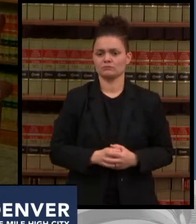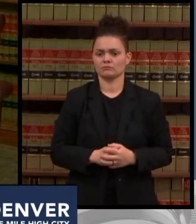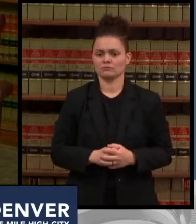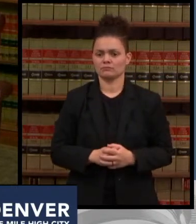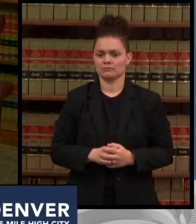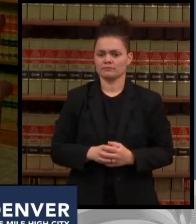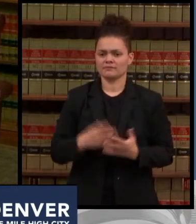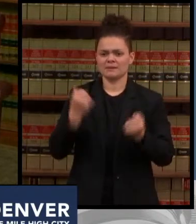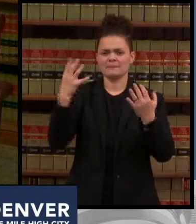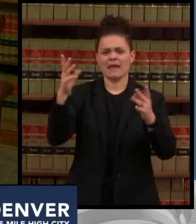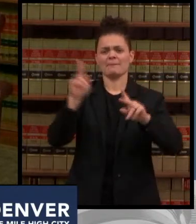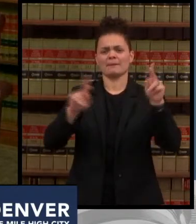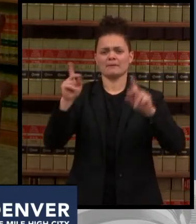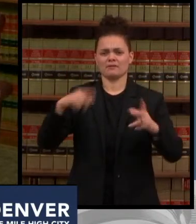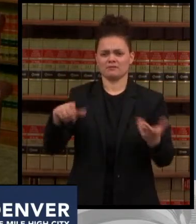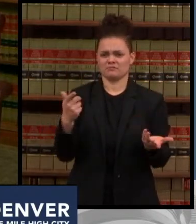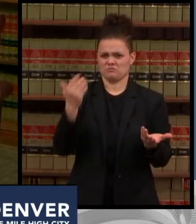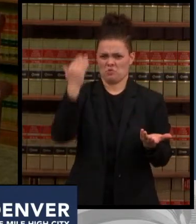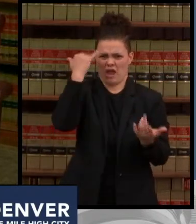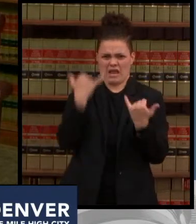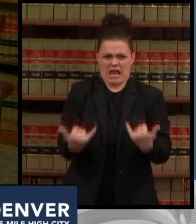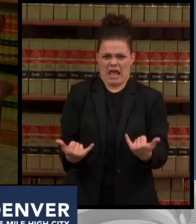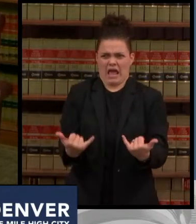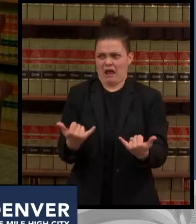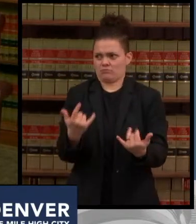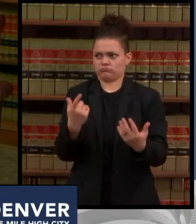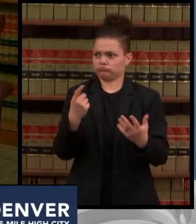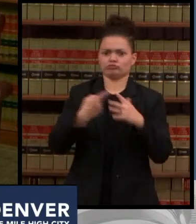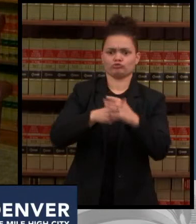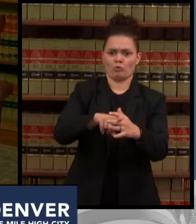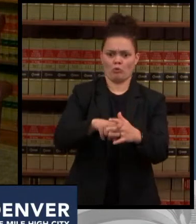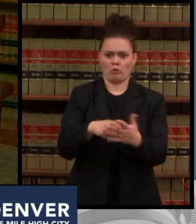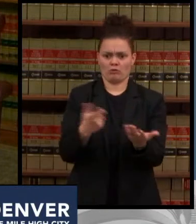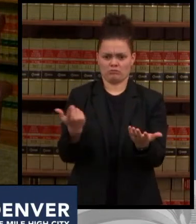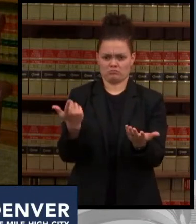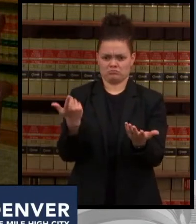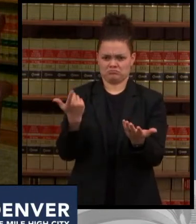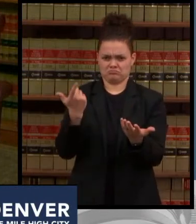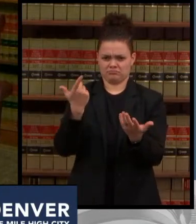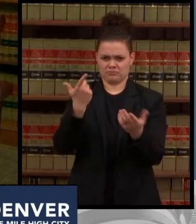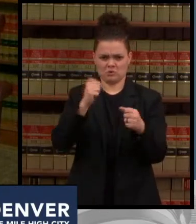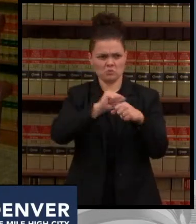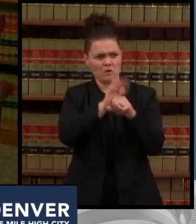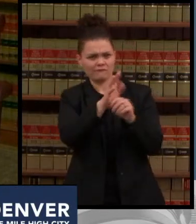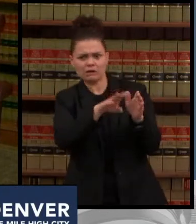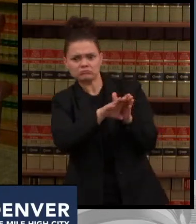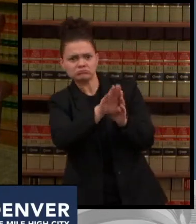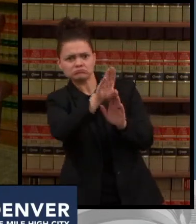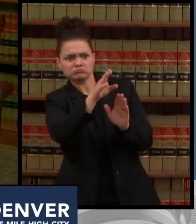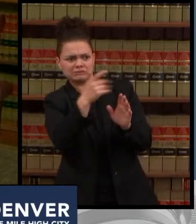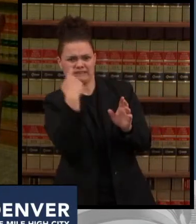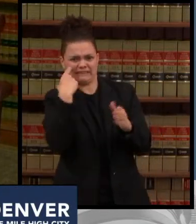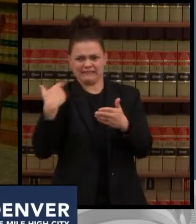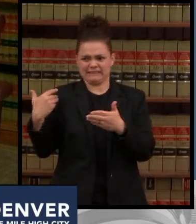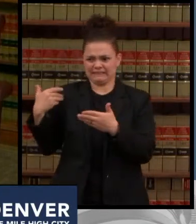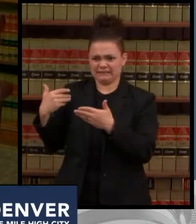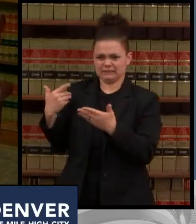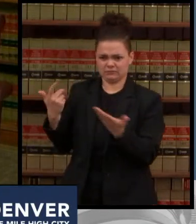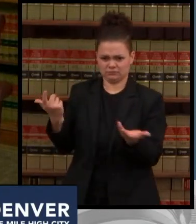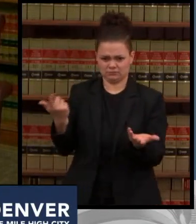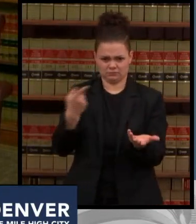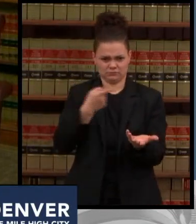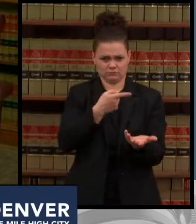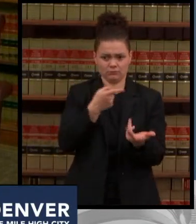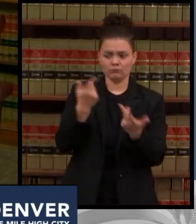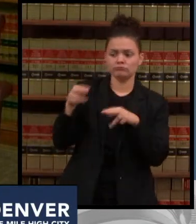now. We've been seeing cases and hospitalizations rise over the past couple of weeks. So was it just you all waiting for action from the